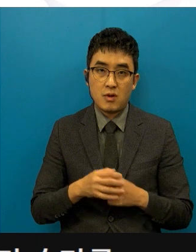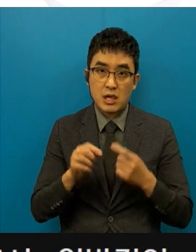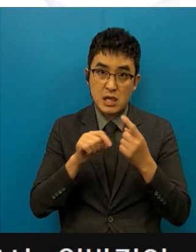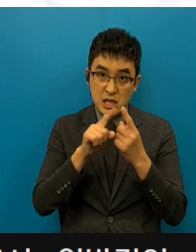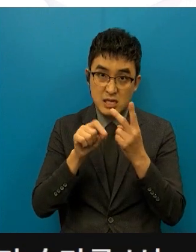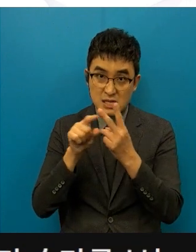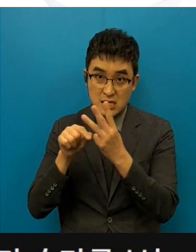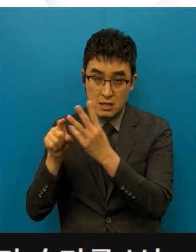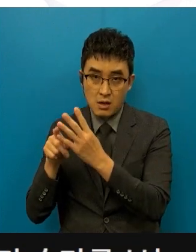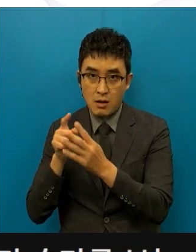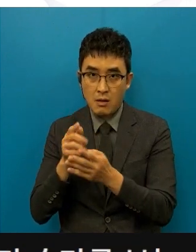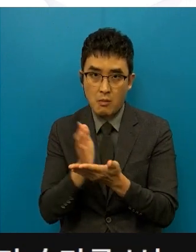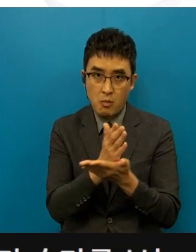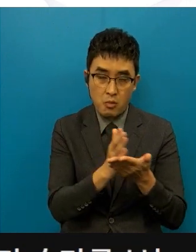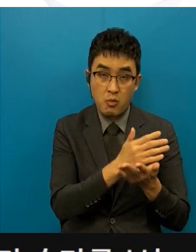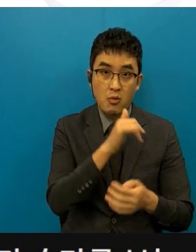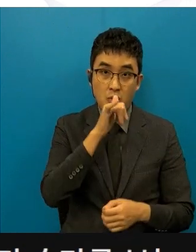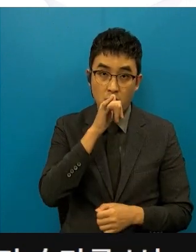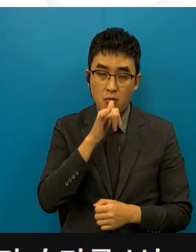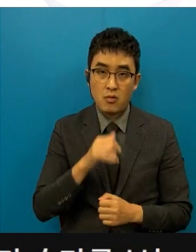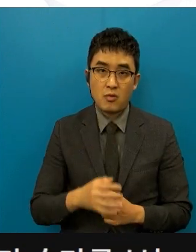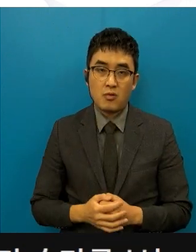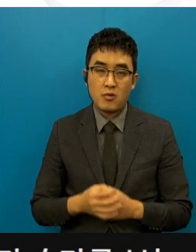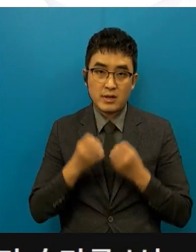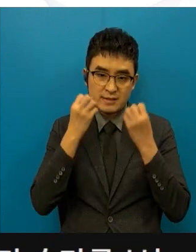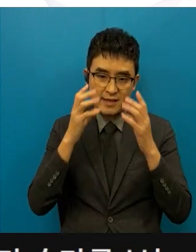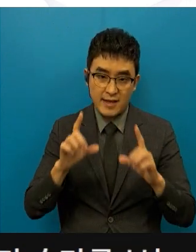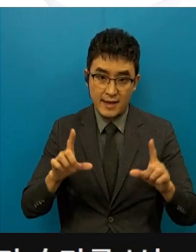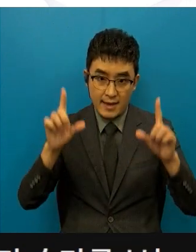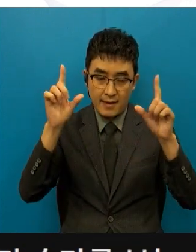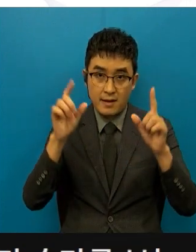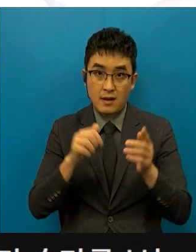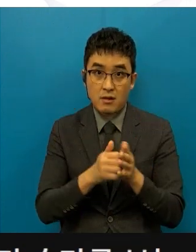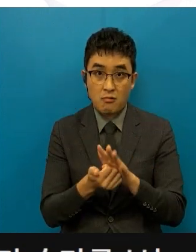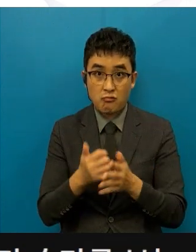more people die around the new year. We don't see that.